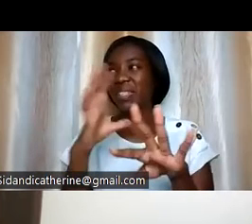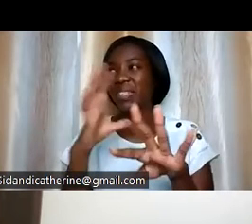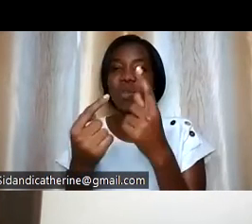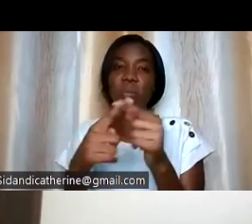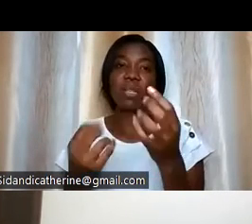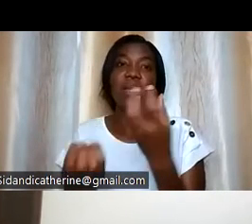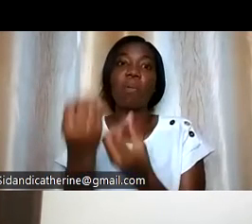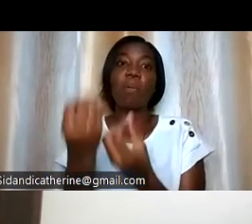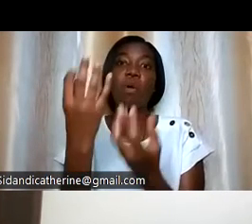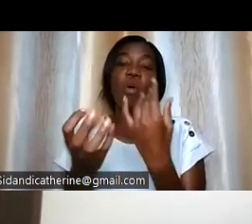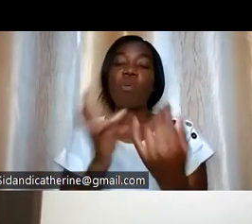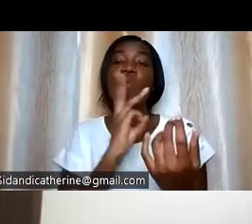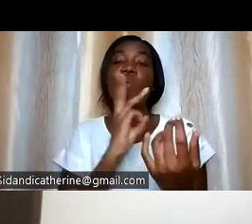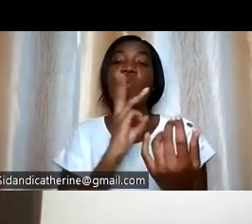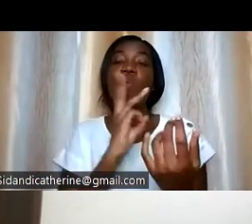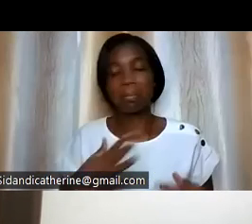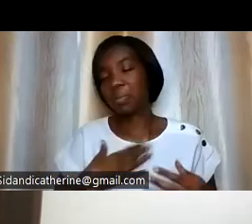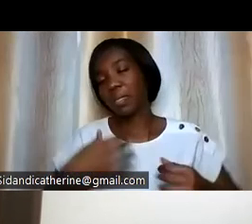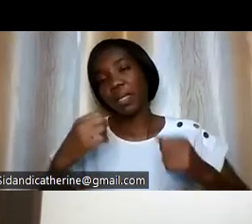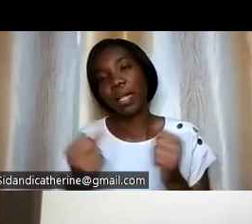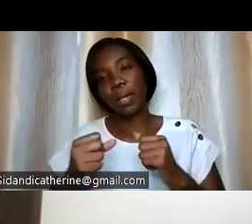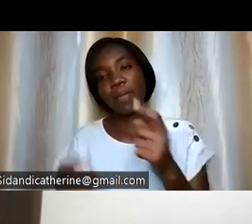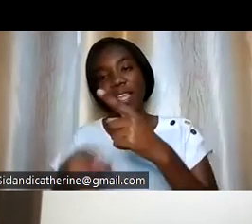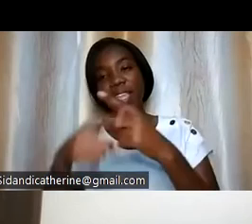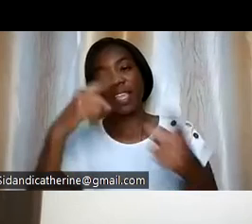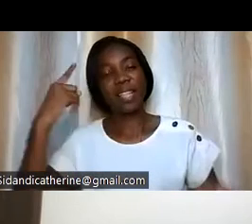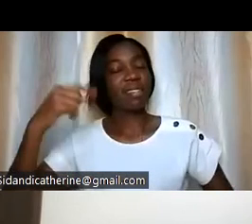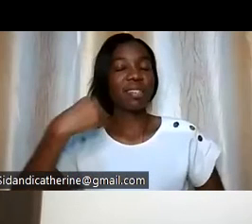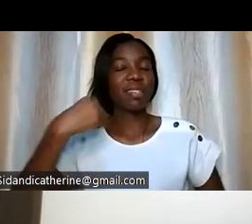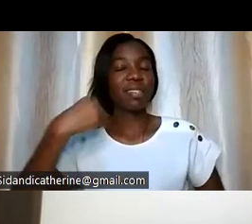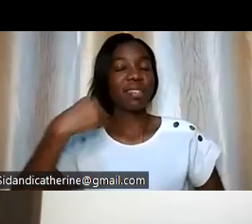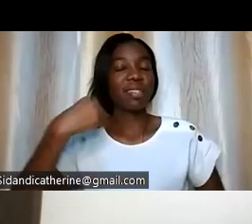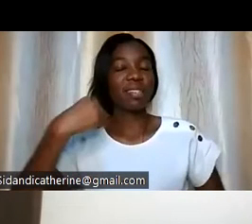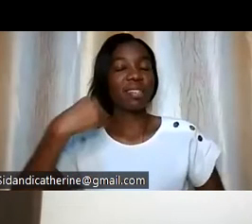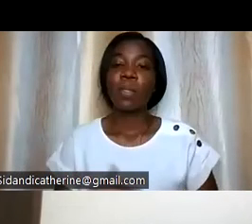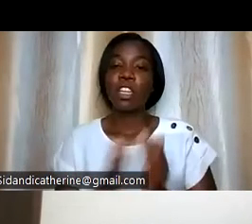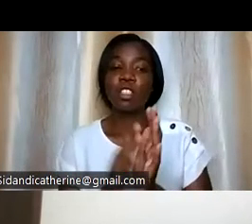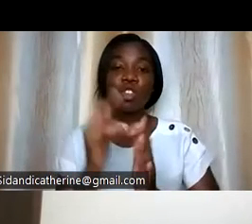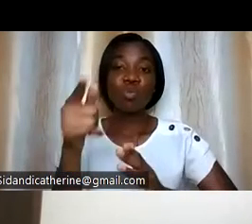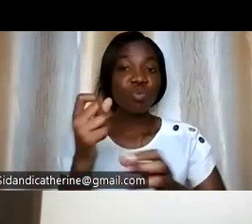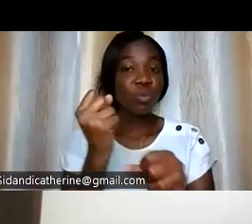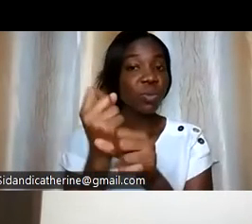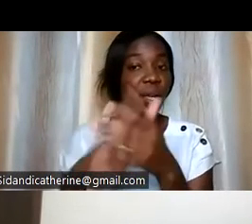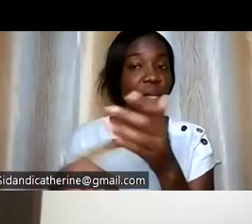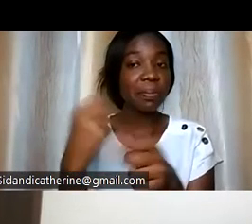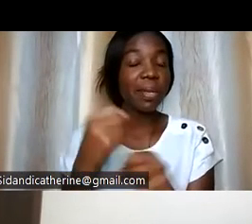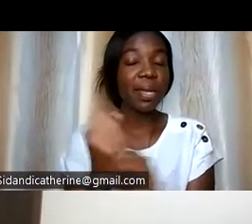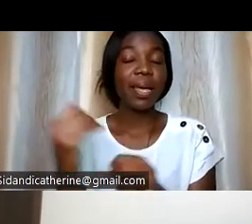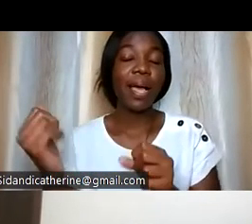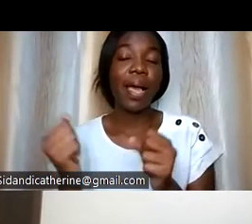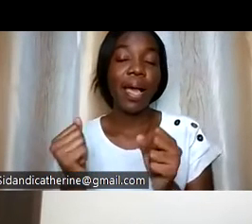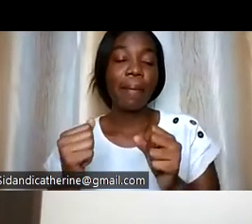water makes me happy. It kills my stress. What is that thing that you do that makes you